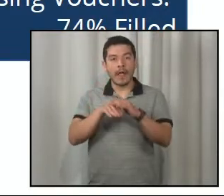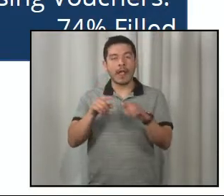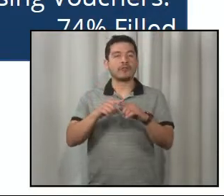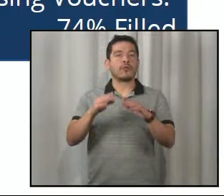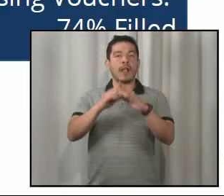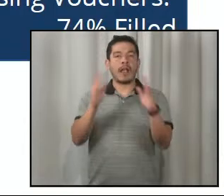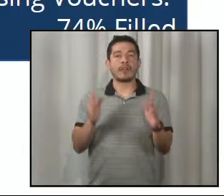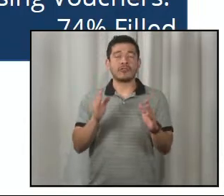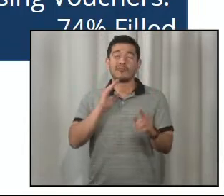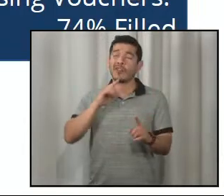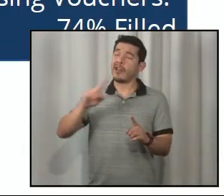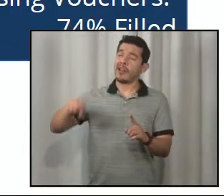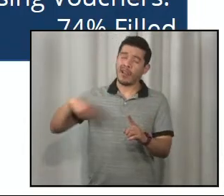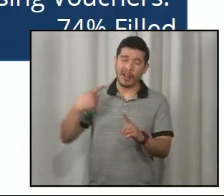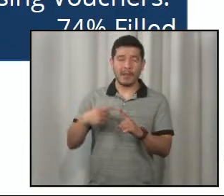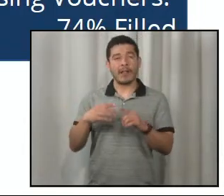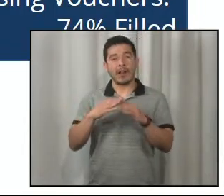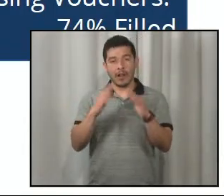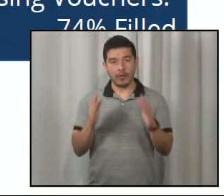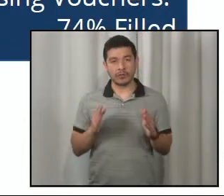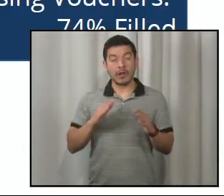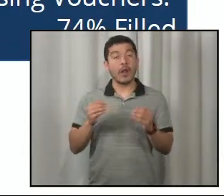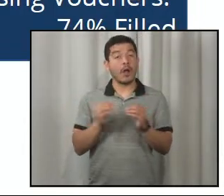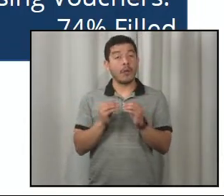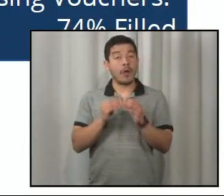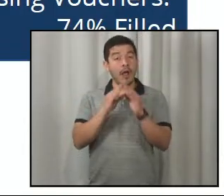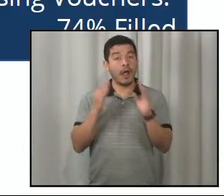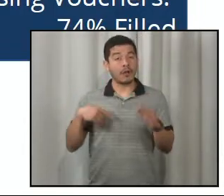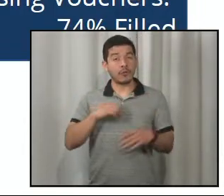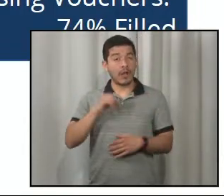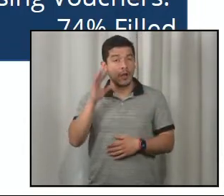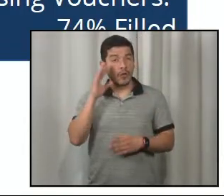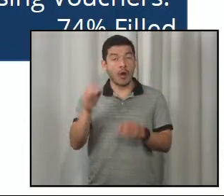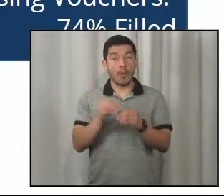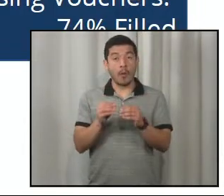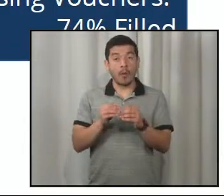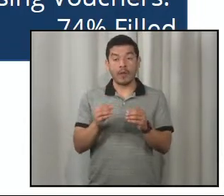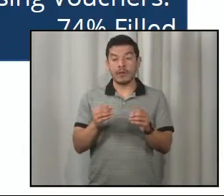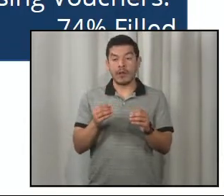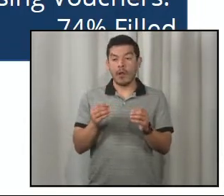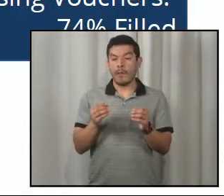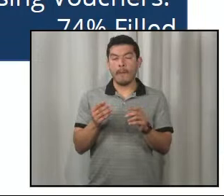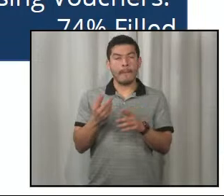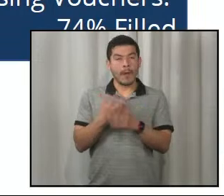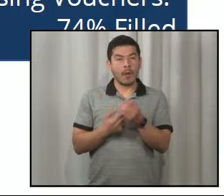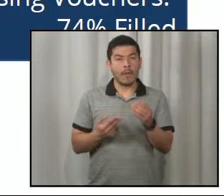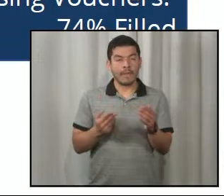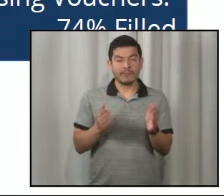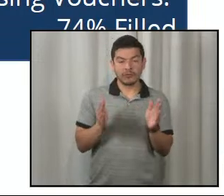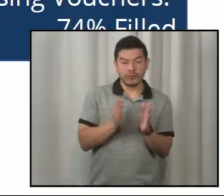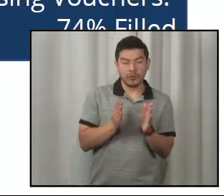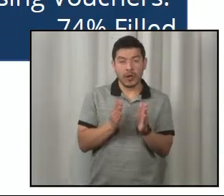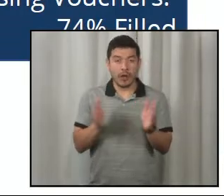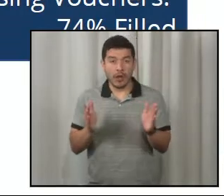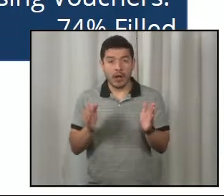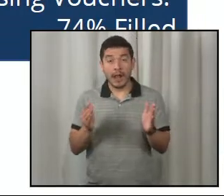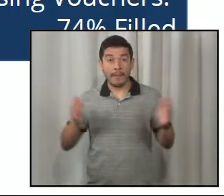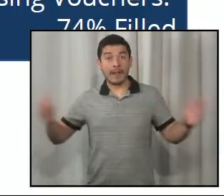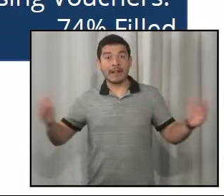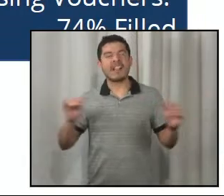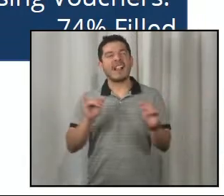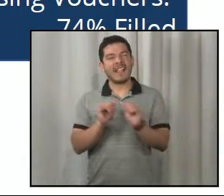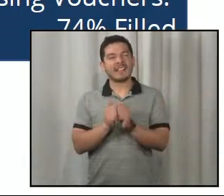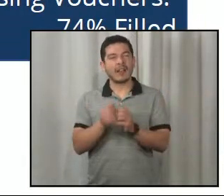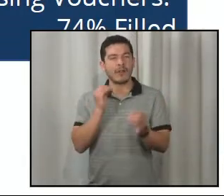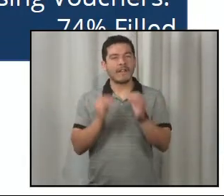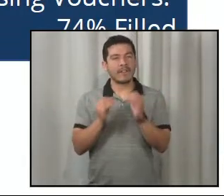about housing. The more housing we can create, both immediate, short, medium, and long-term, that's how you really address homelessness. So our